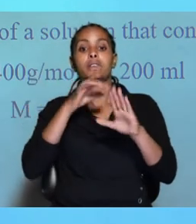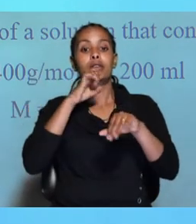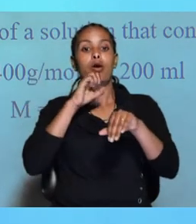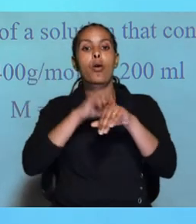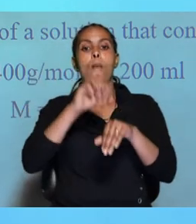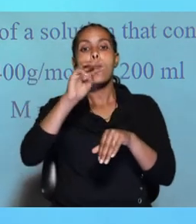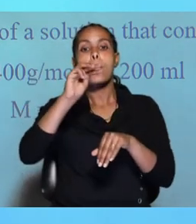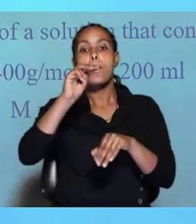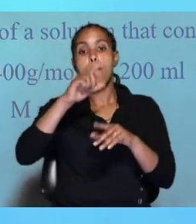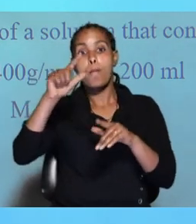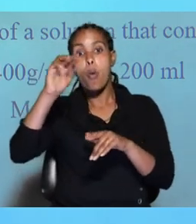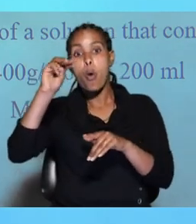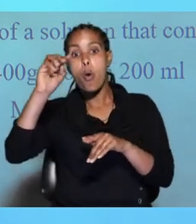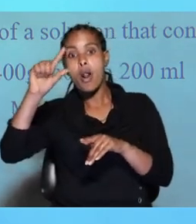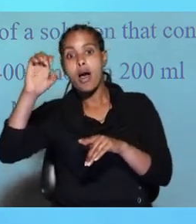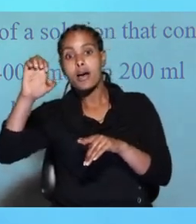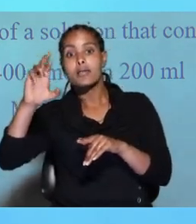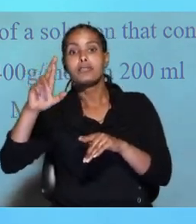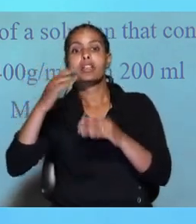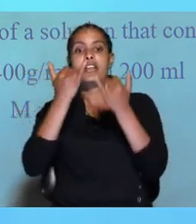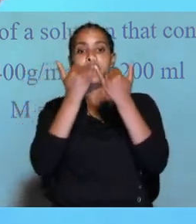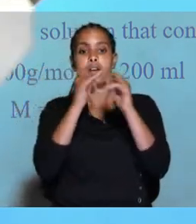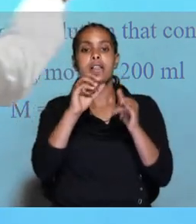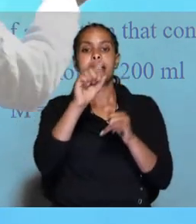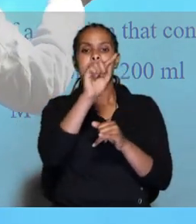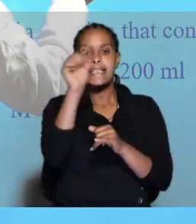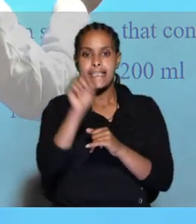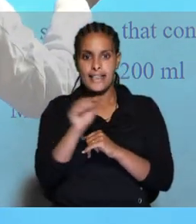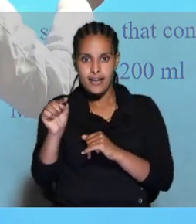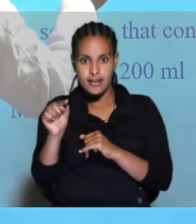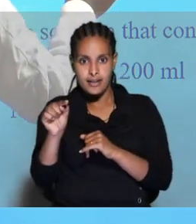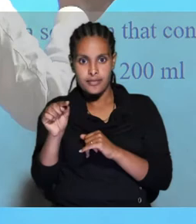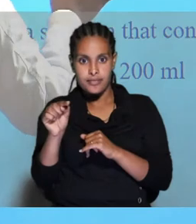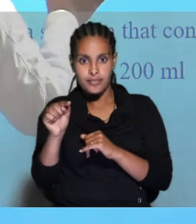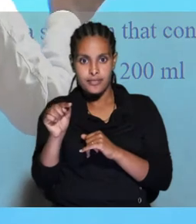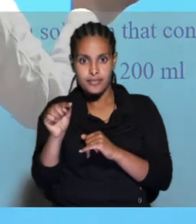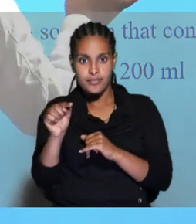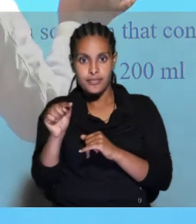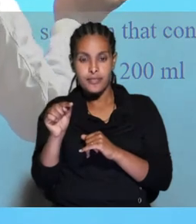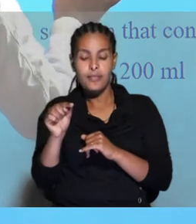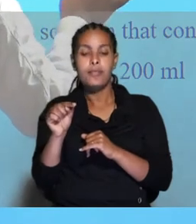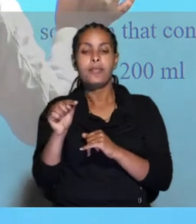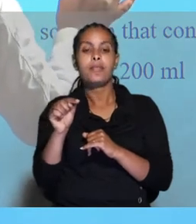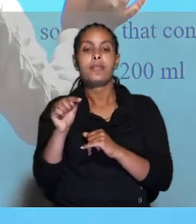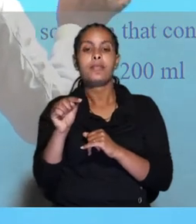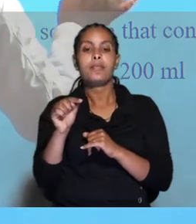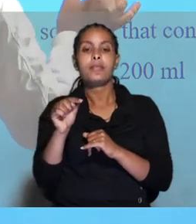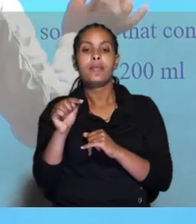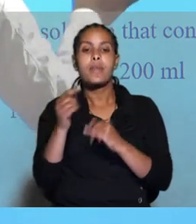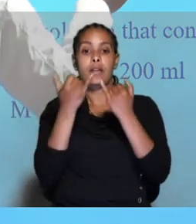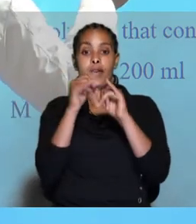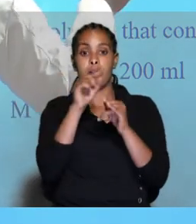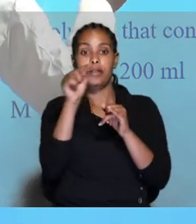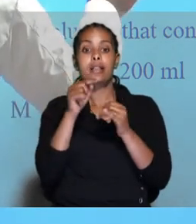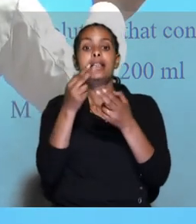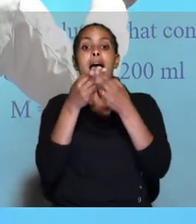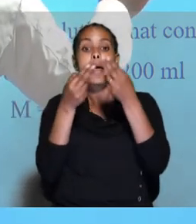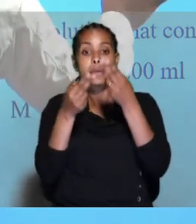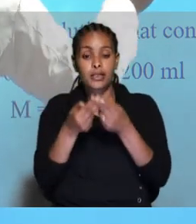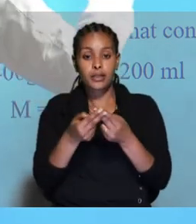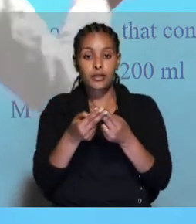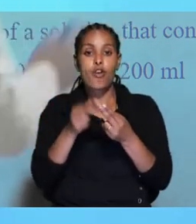molar mass of the solute divided by Z. Molar mass of the solute divided by Z